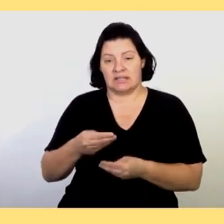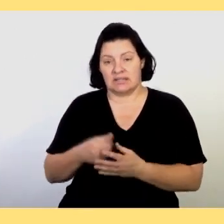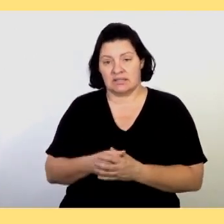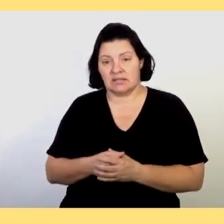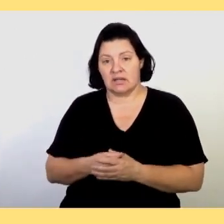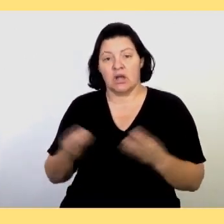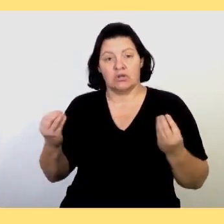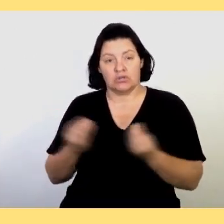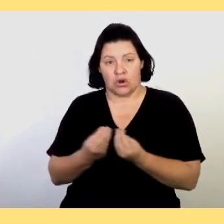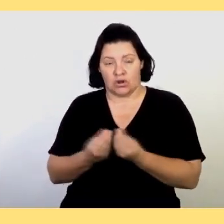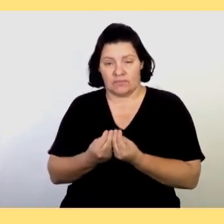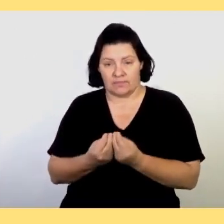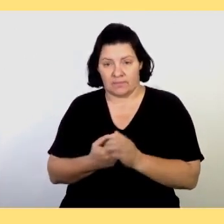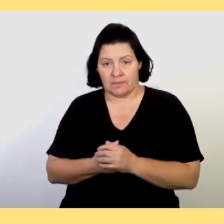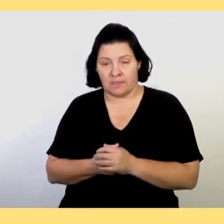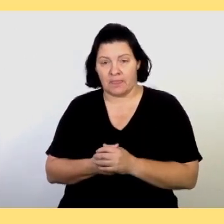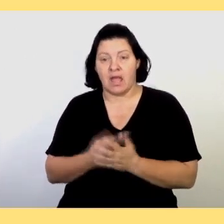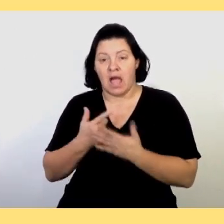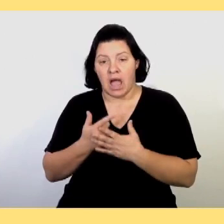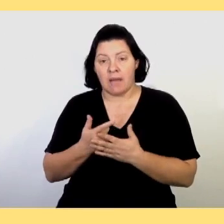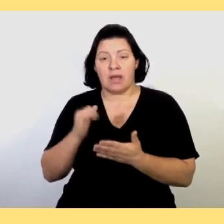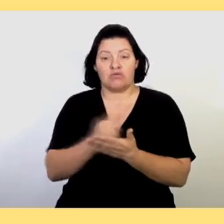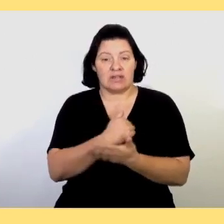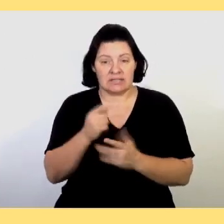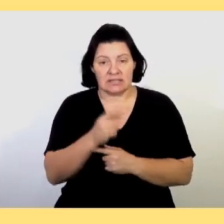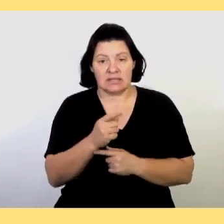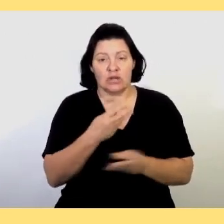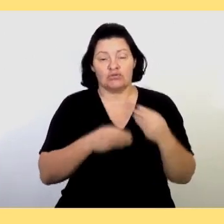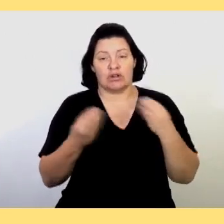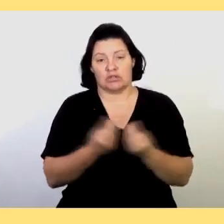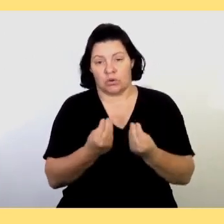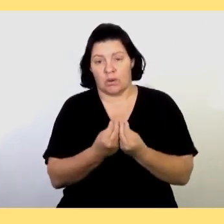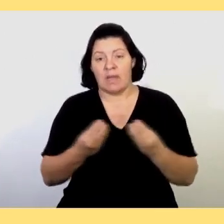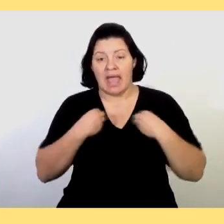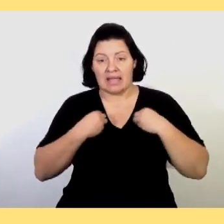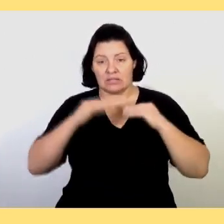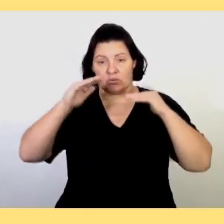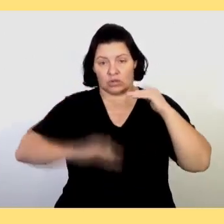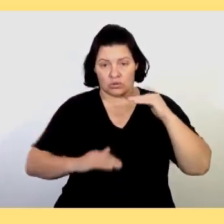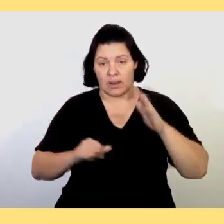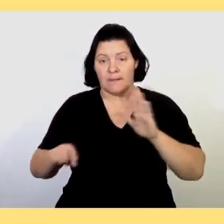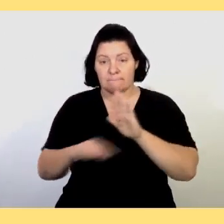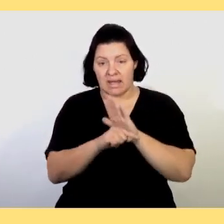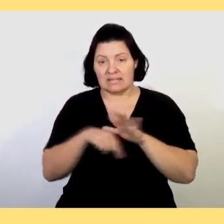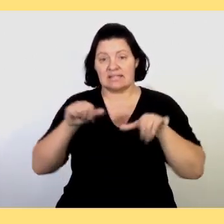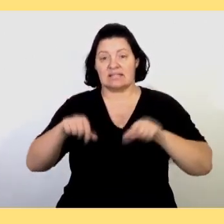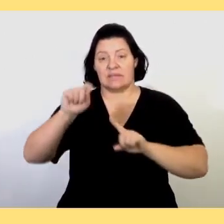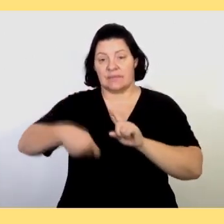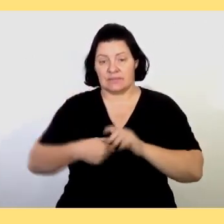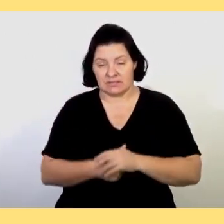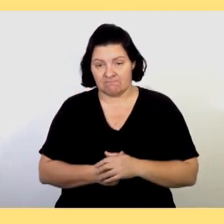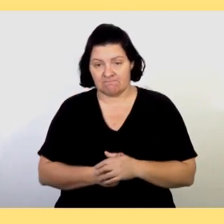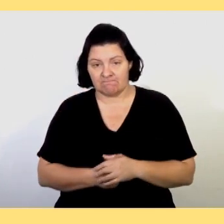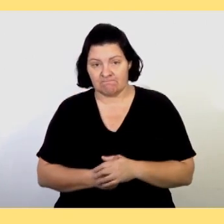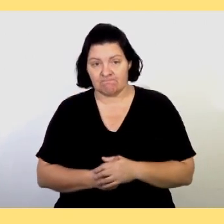trading stock. Okay, I'm crediting trading stock. That means my asset is going down minus